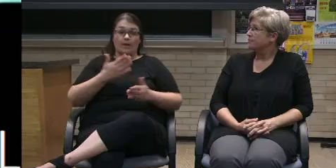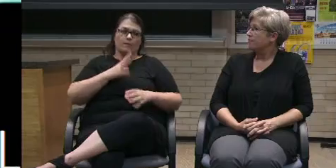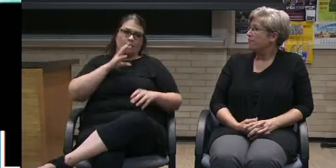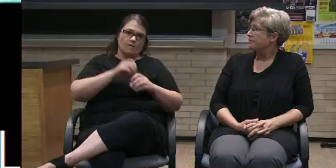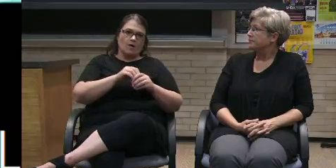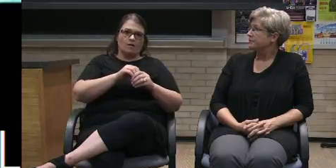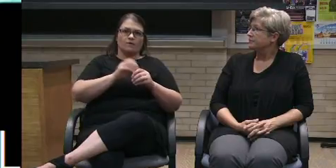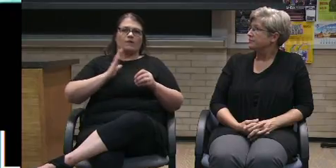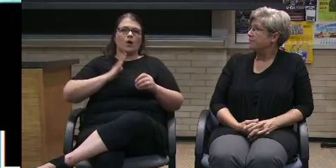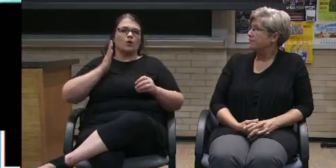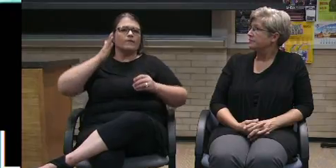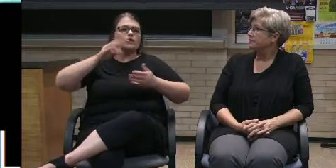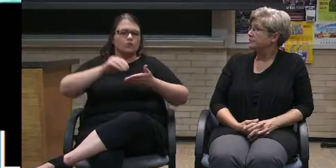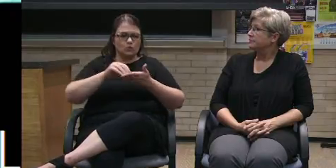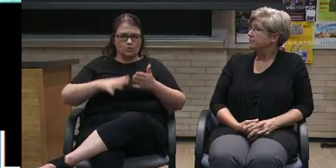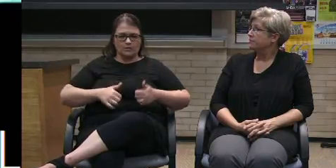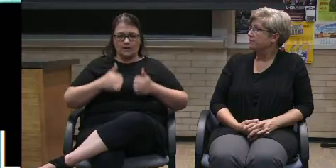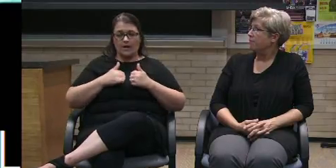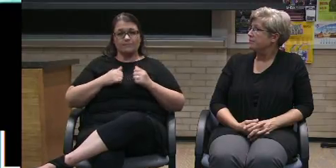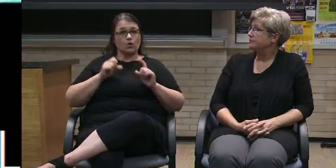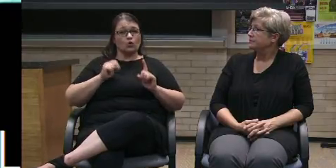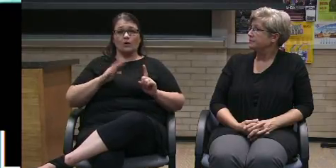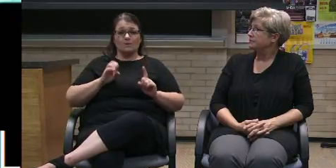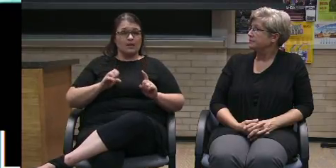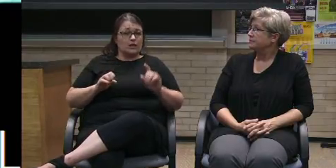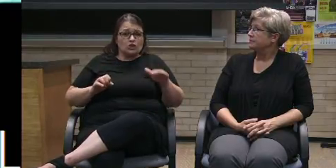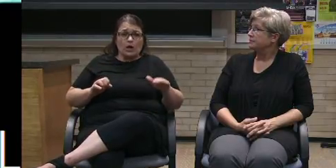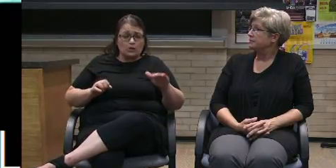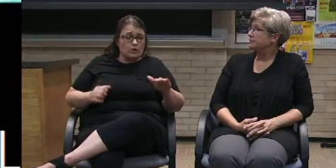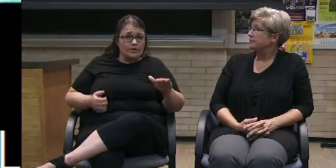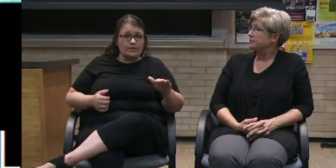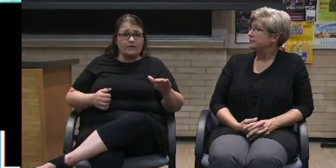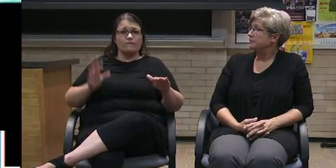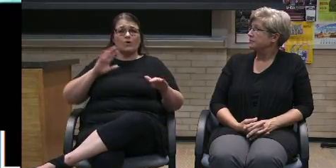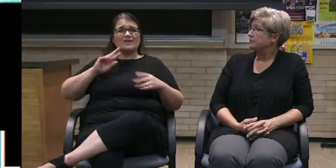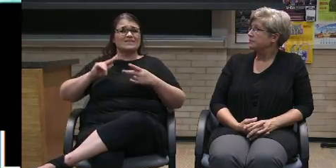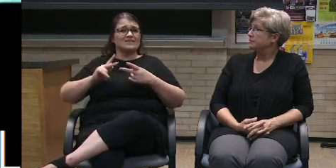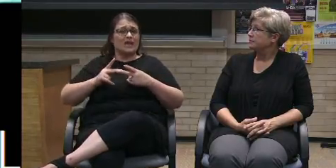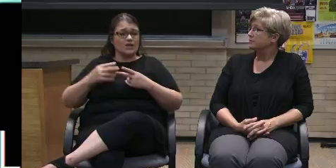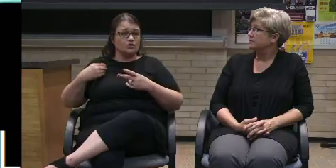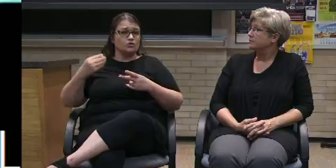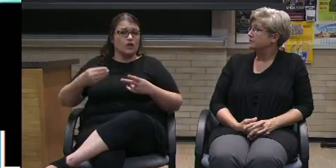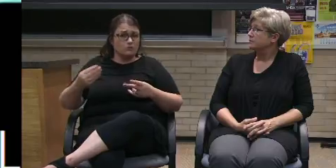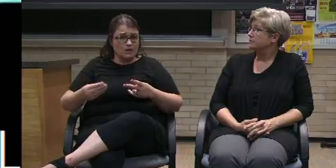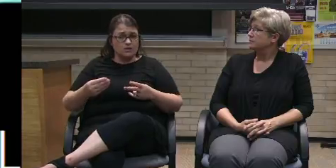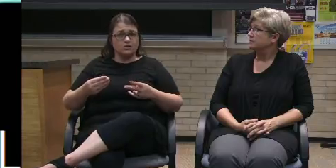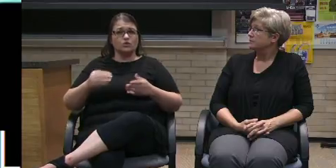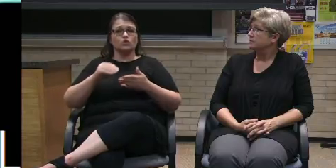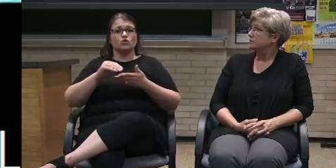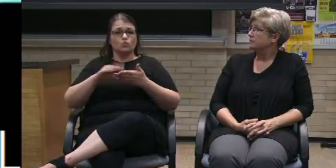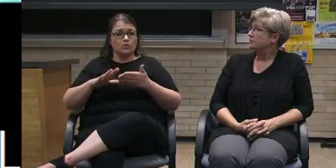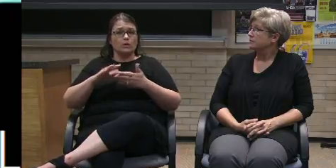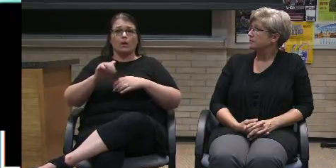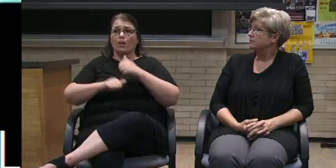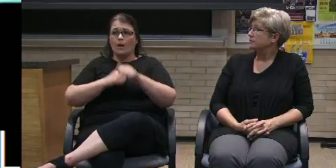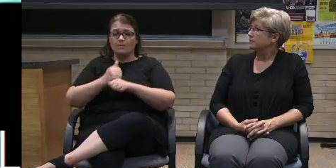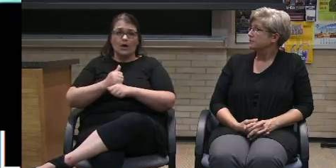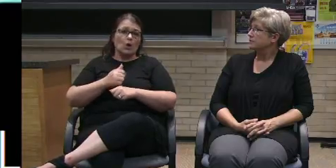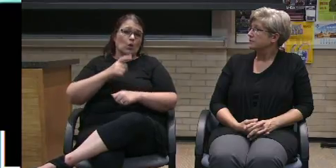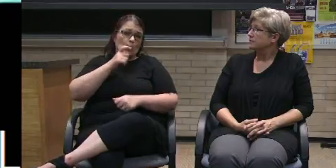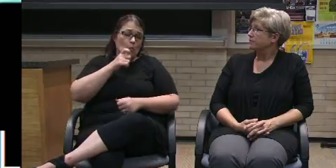eventual students' lives. And that may be as early as childhood for our second generation Erie alumni, who might